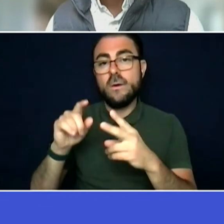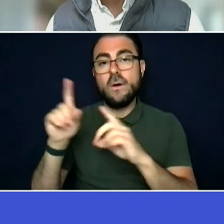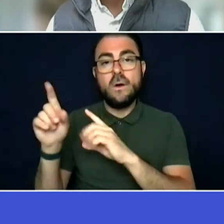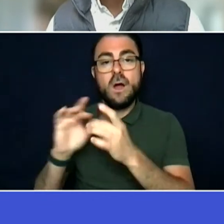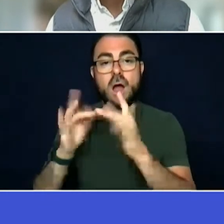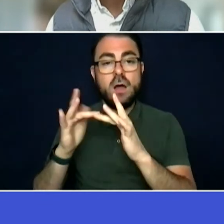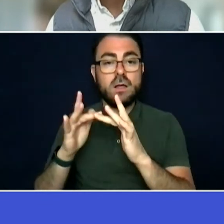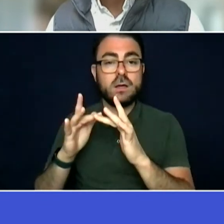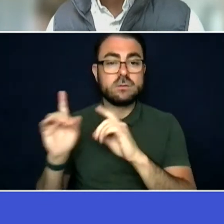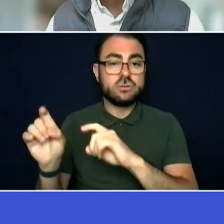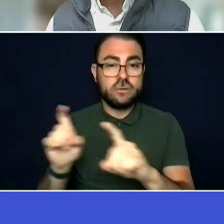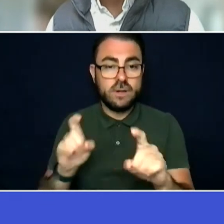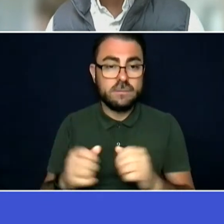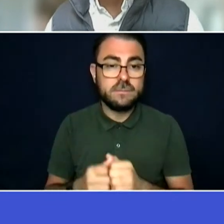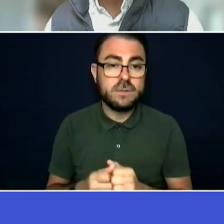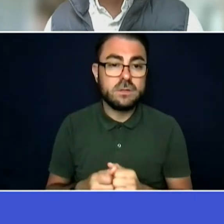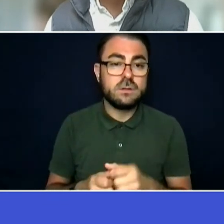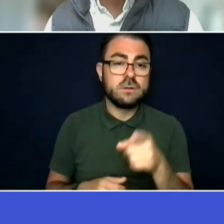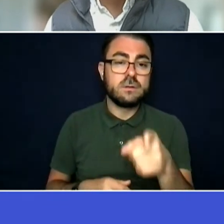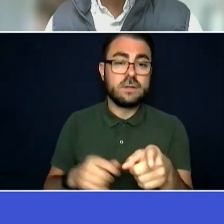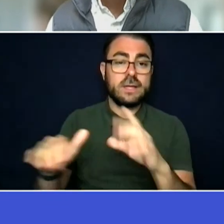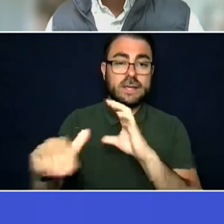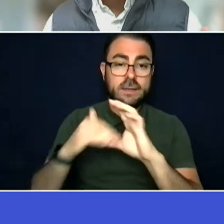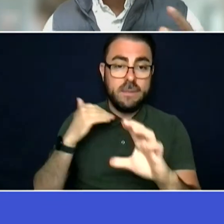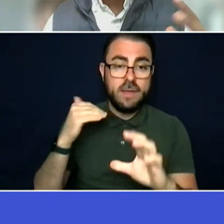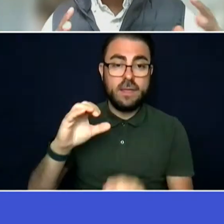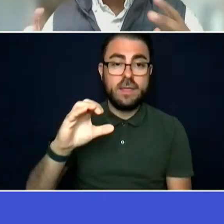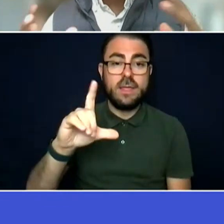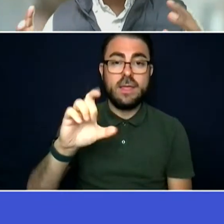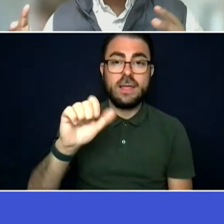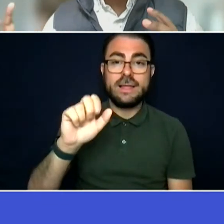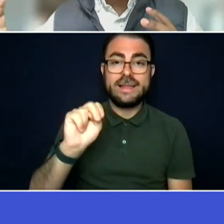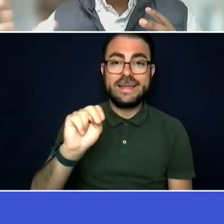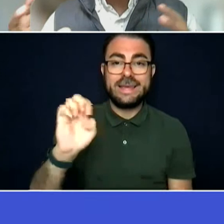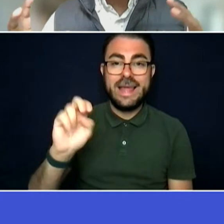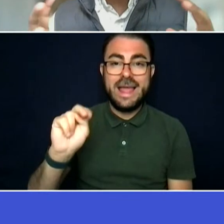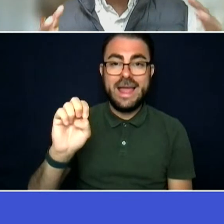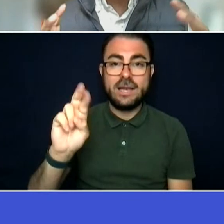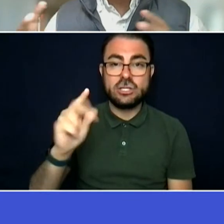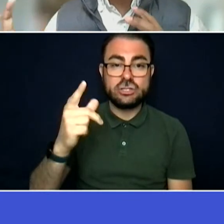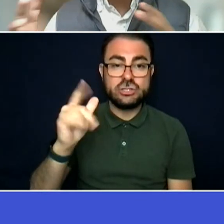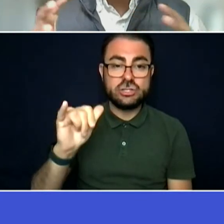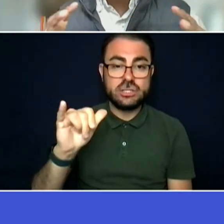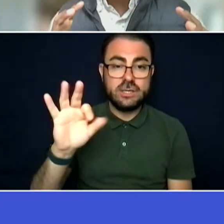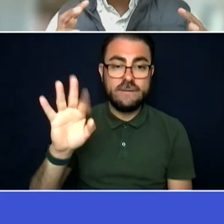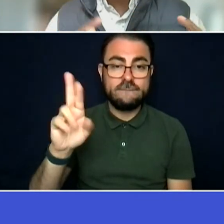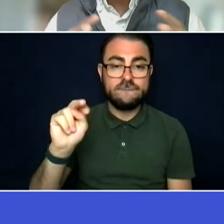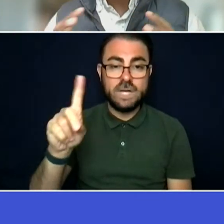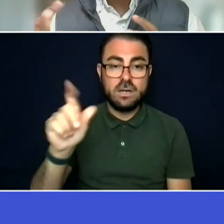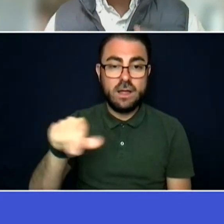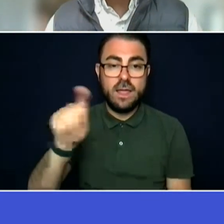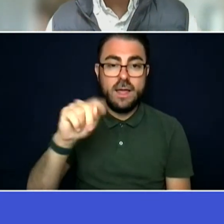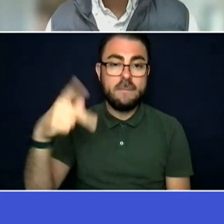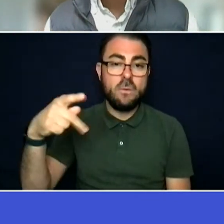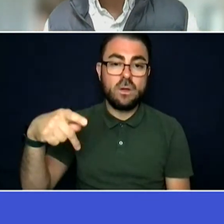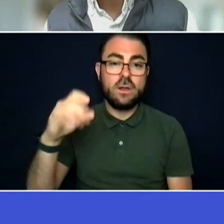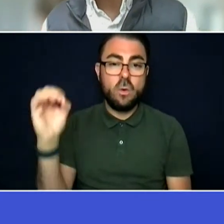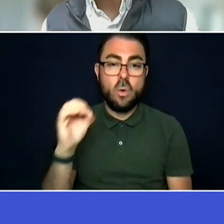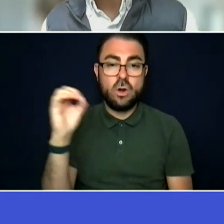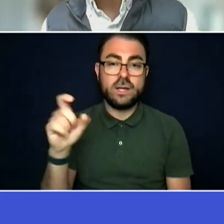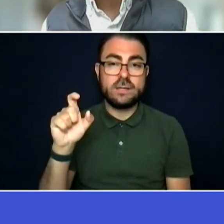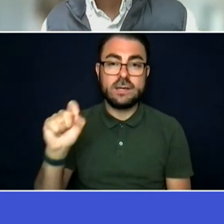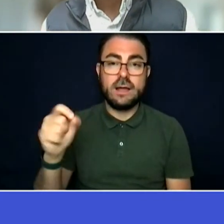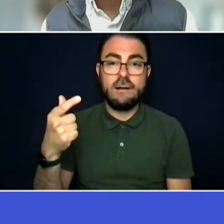cleanenergyfund@portlandoregon.gov. And certainly I'd probably point folks first to the survey, as that helps channel and direct and organize feedback as part of our staff